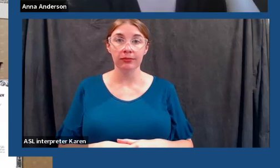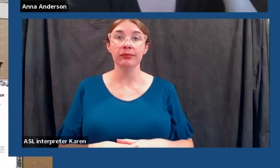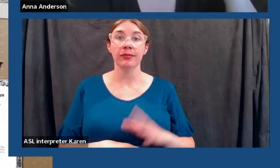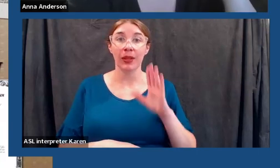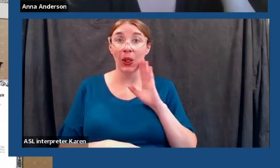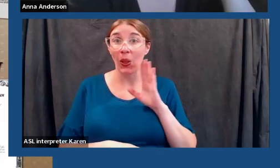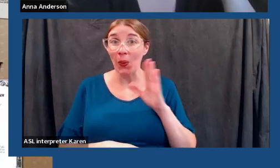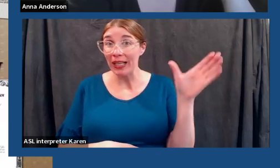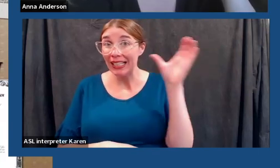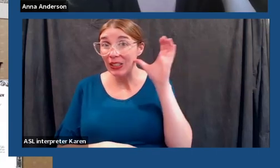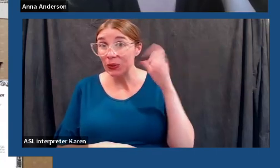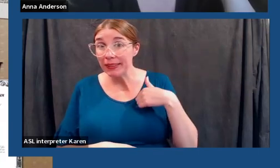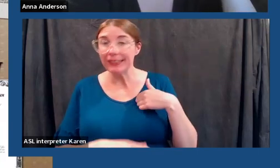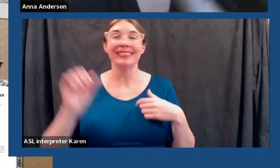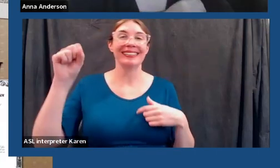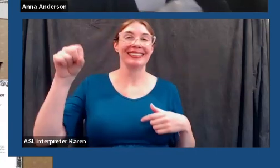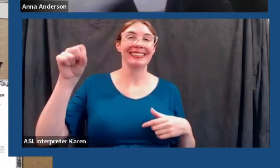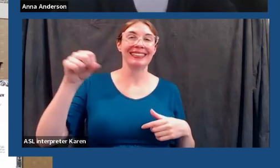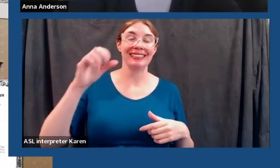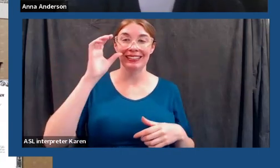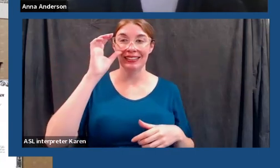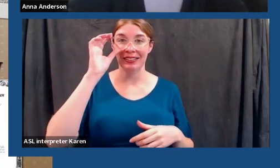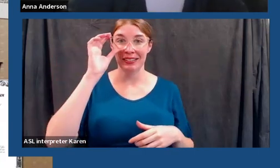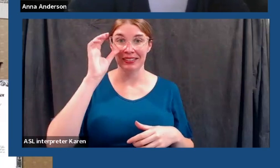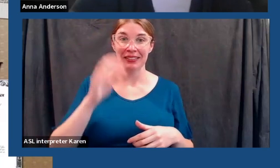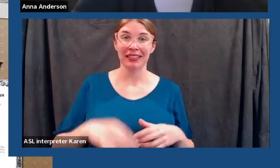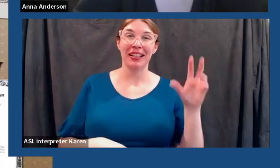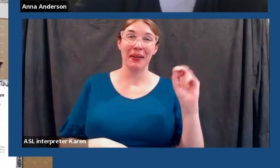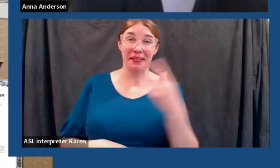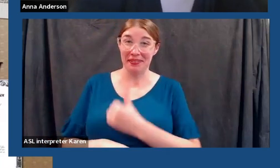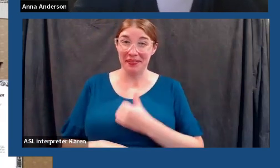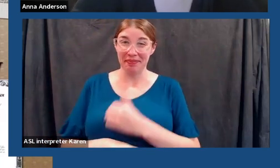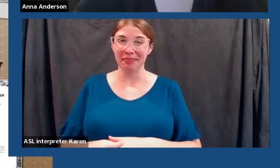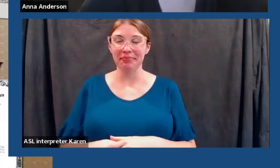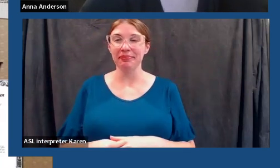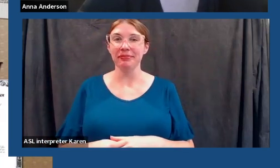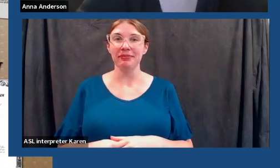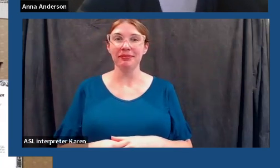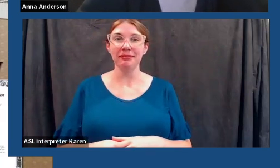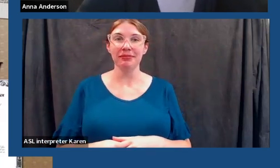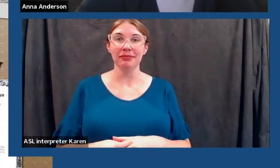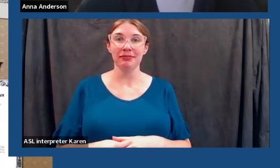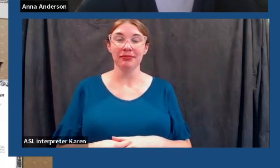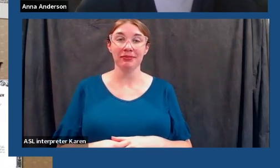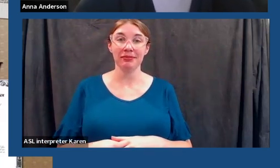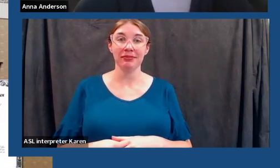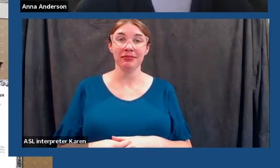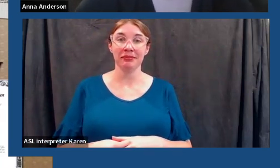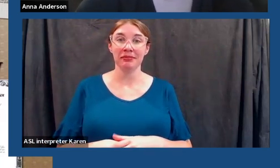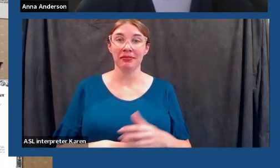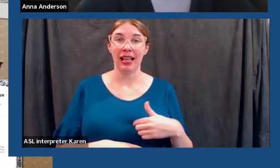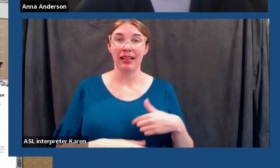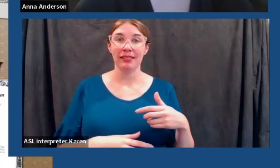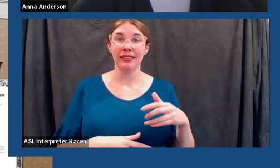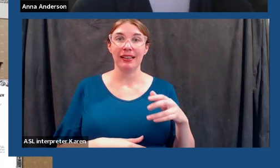Hello, can you hear me, Janet? Yes, I can. Okay, sorry, everybody. My headset is a mess, and I'm sure you can